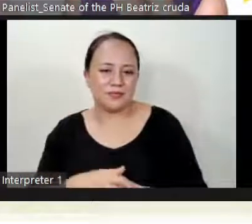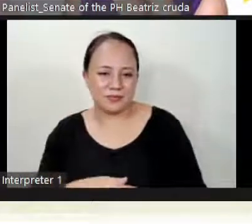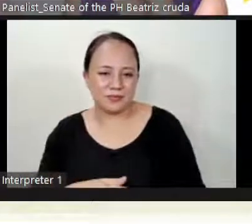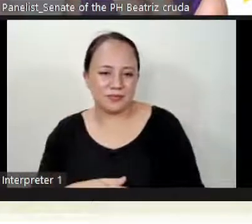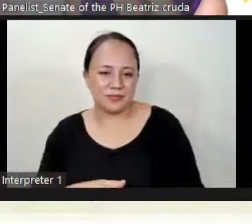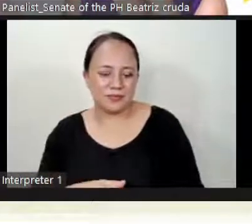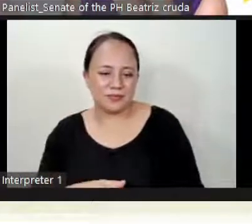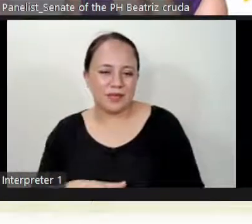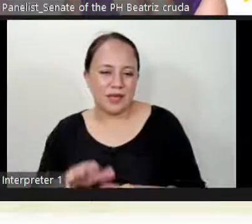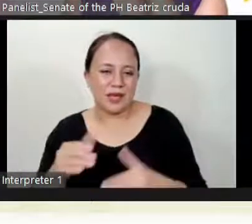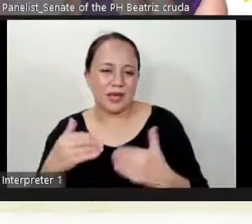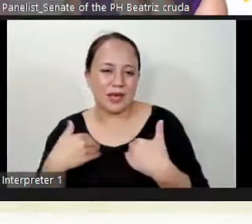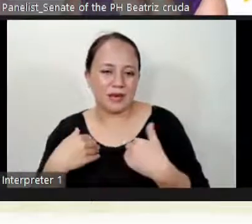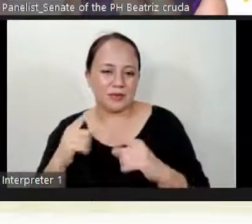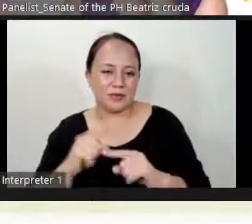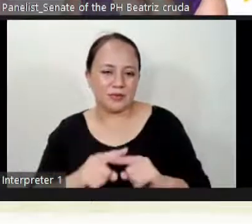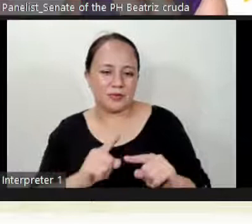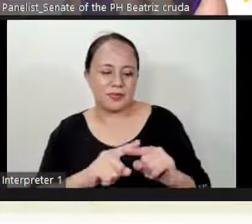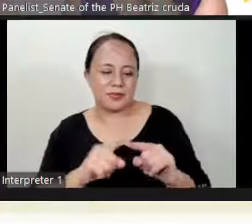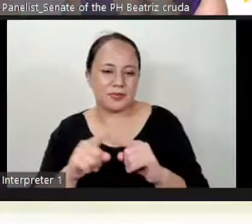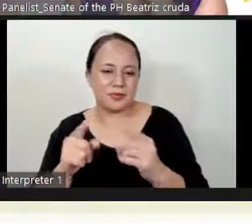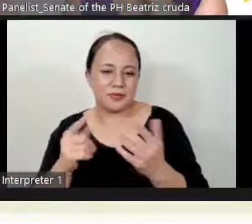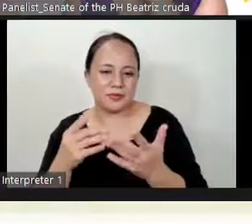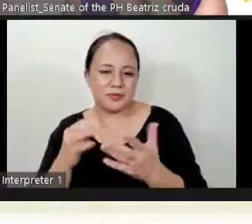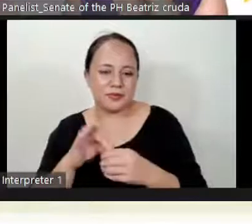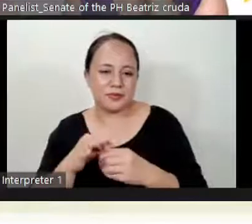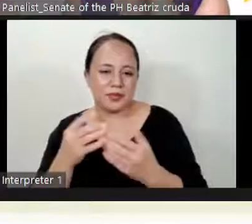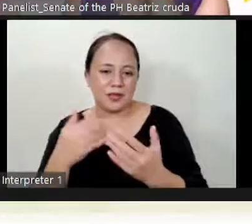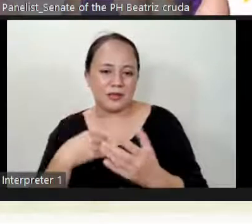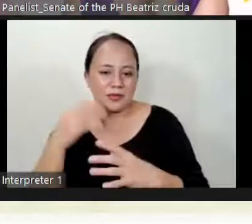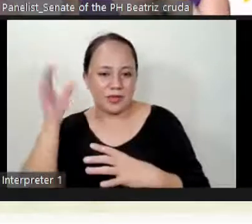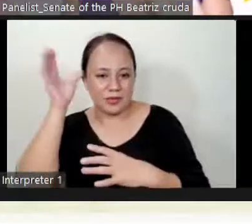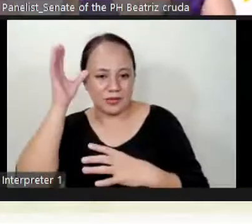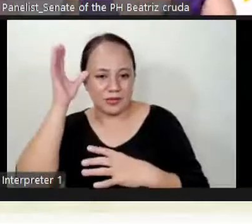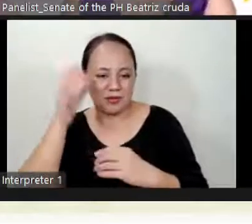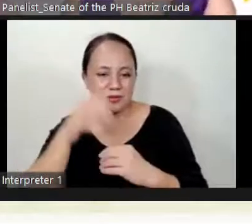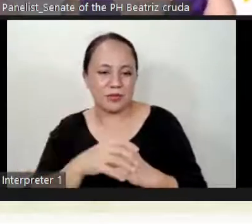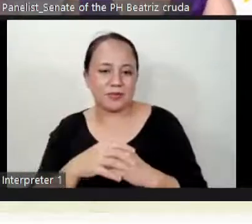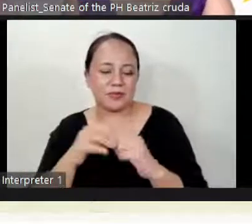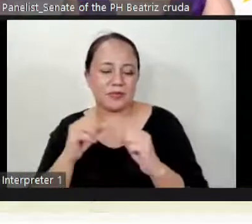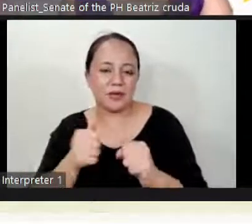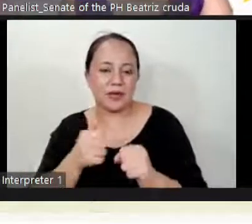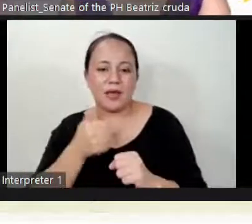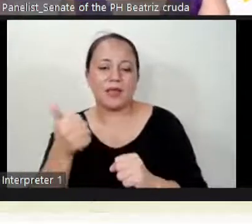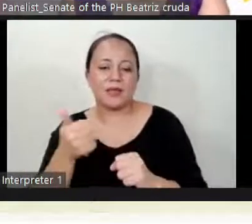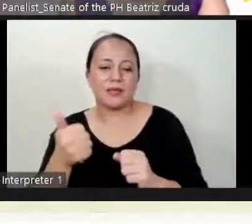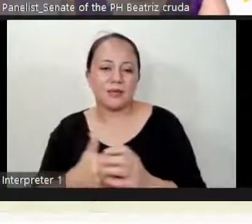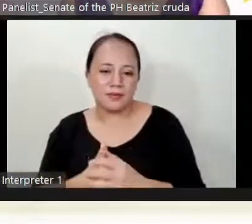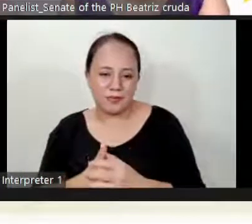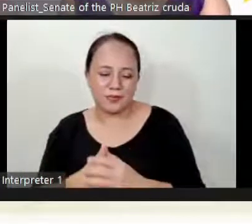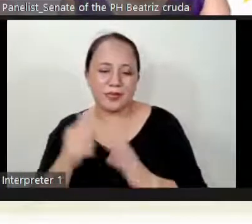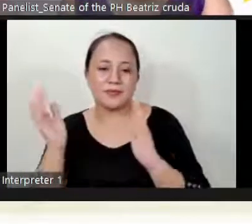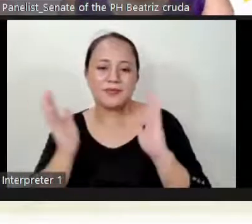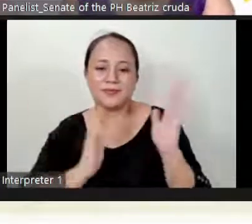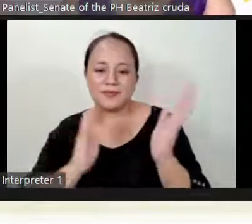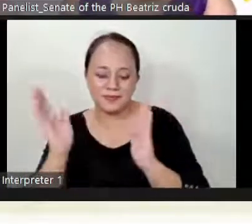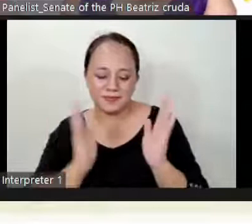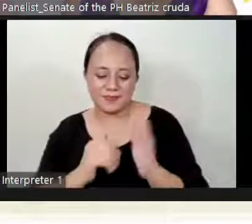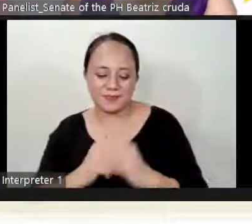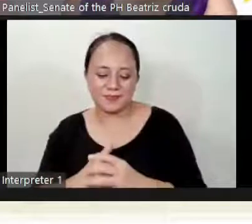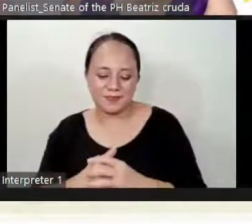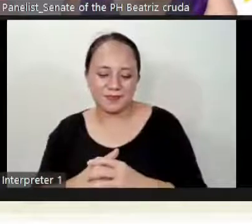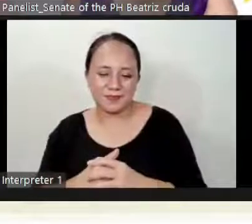there have been several initiatives already on cancer and even other services